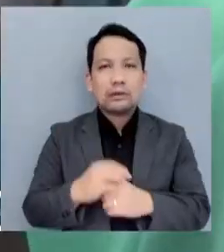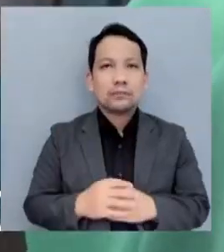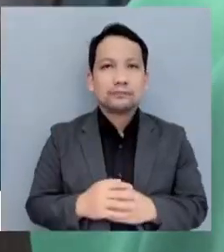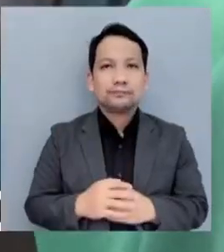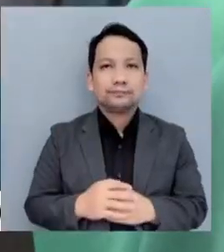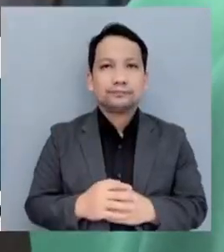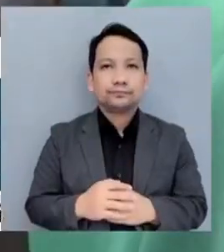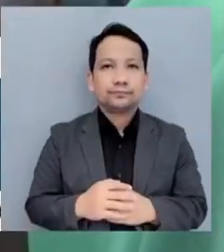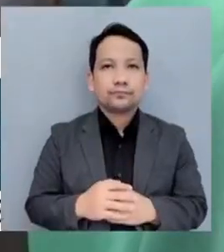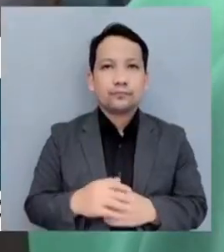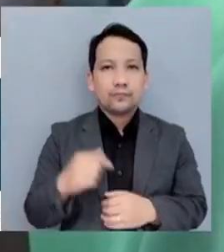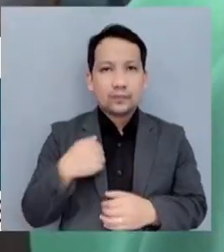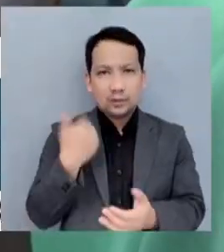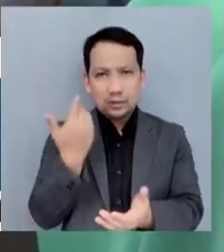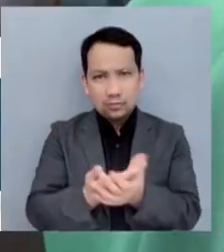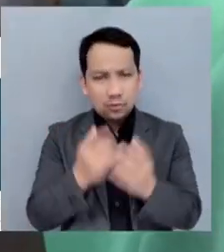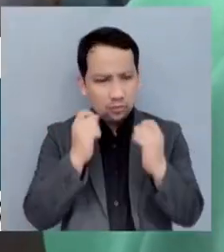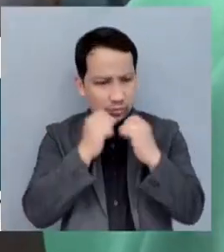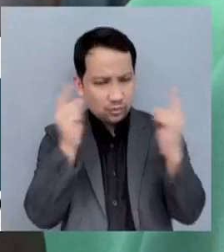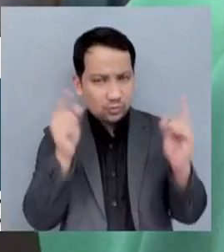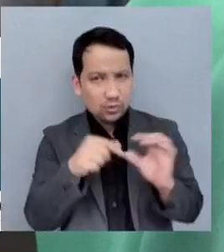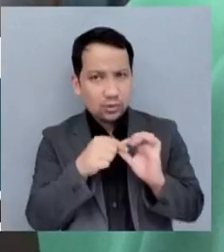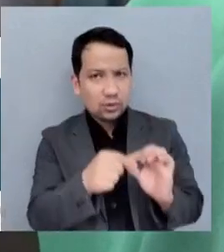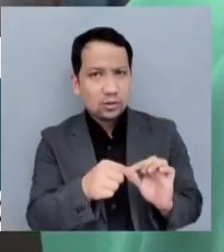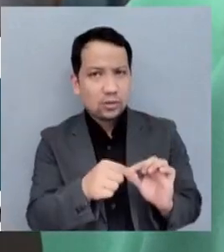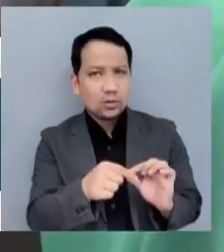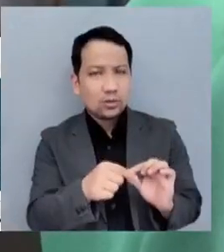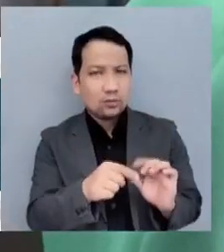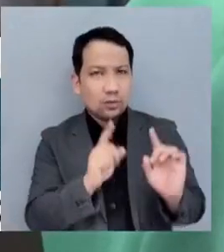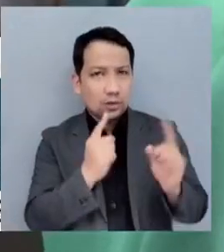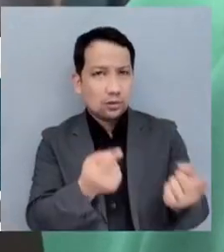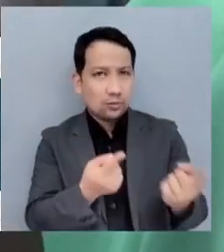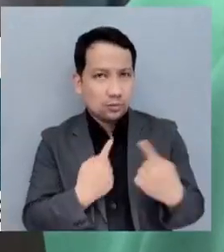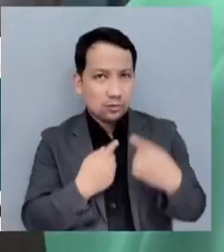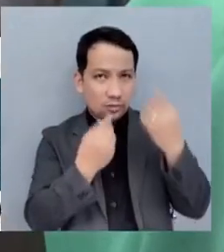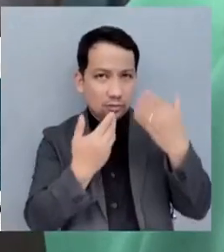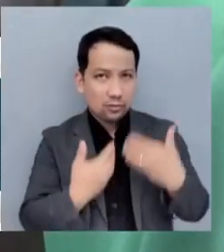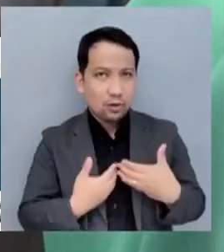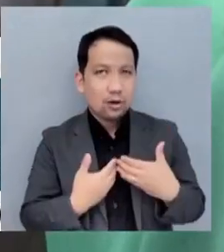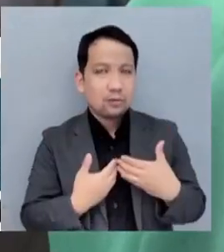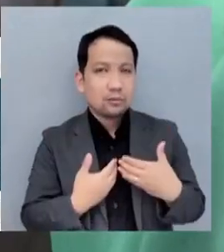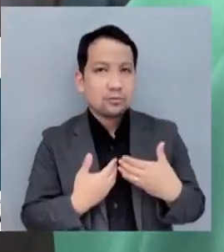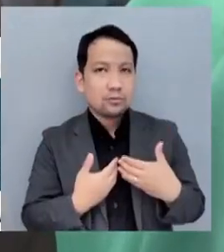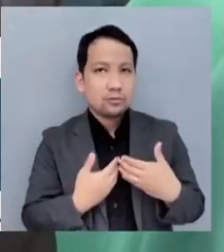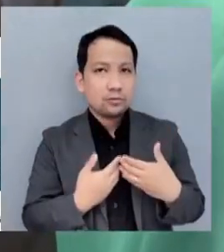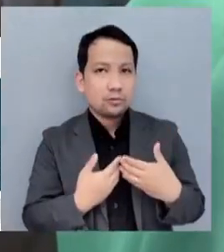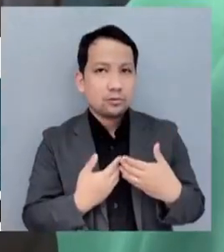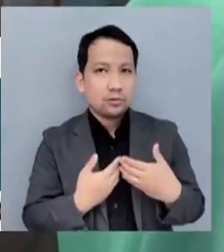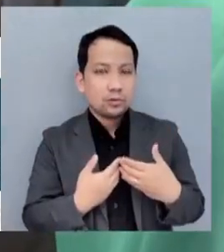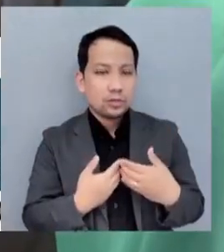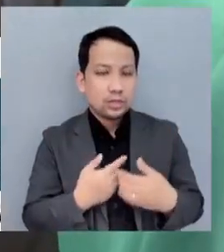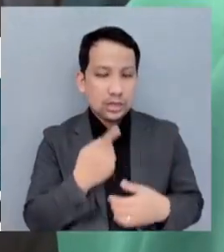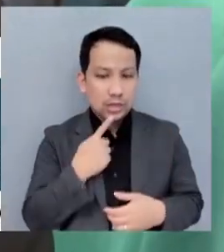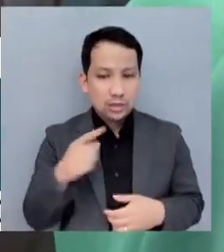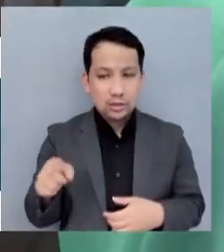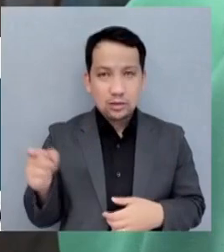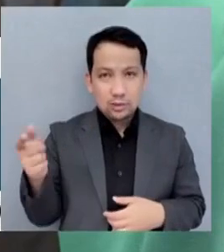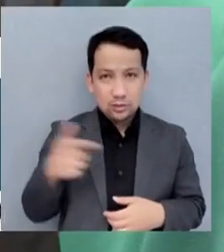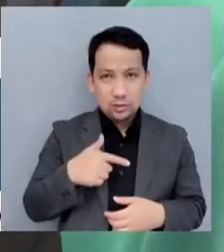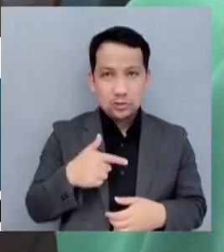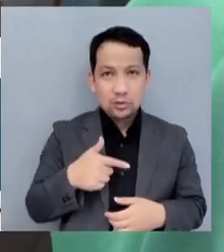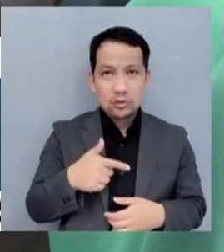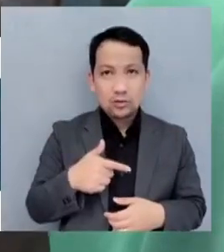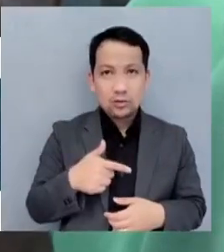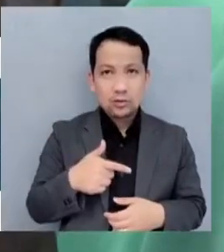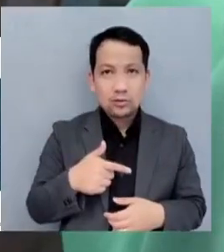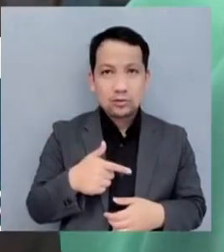I was then surprised of his response to me, which he told me that he will sue my